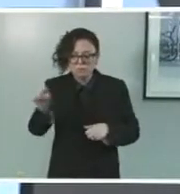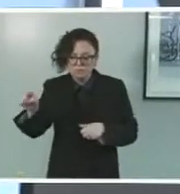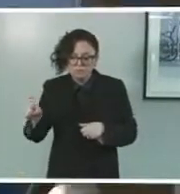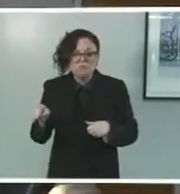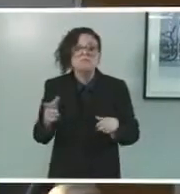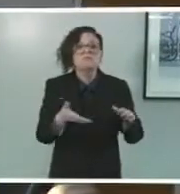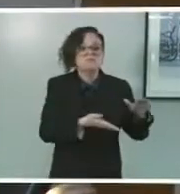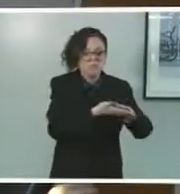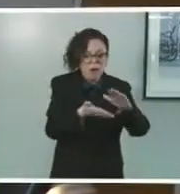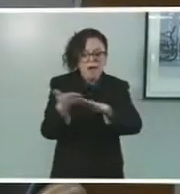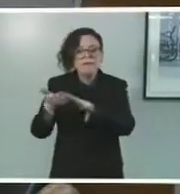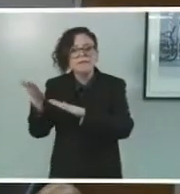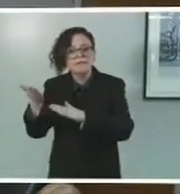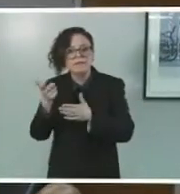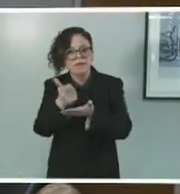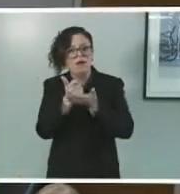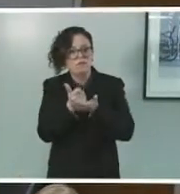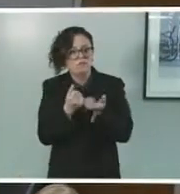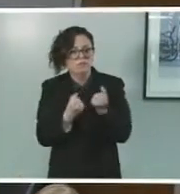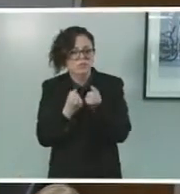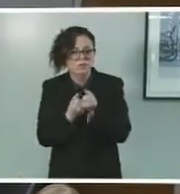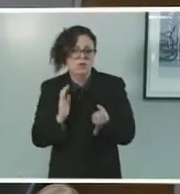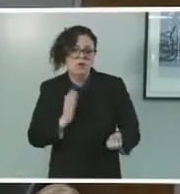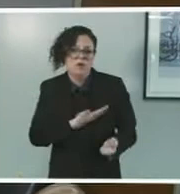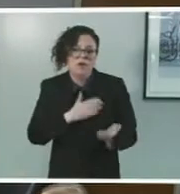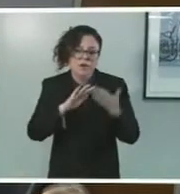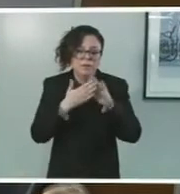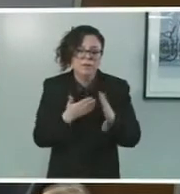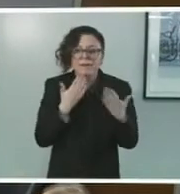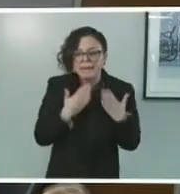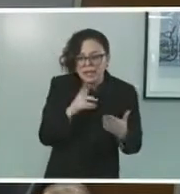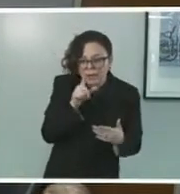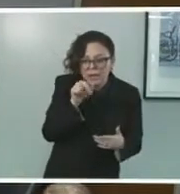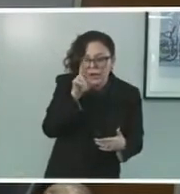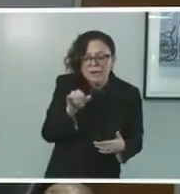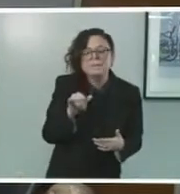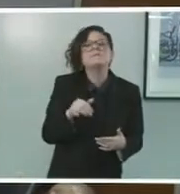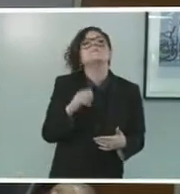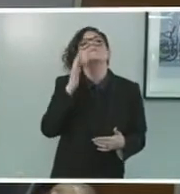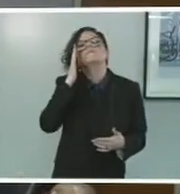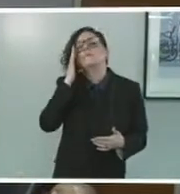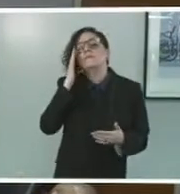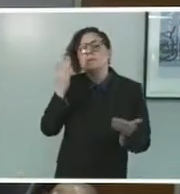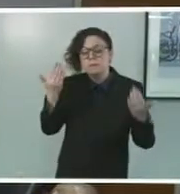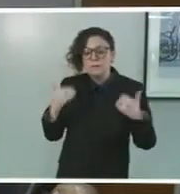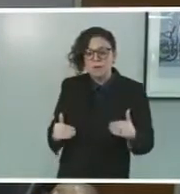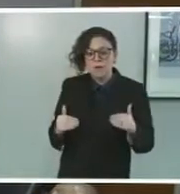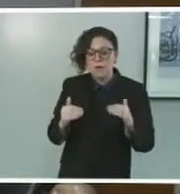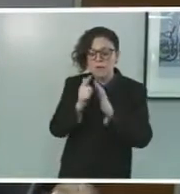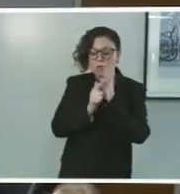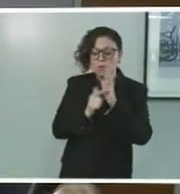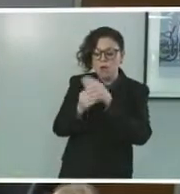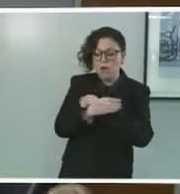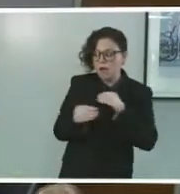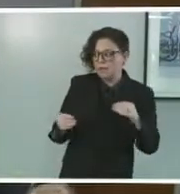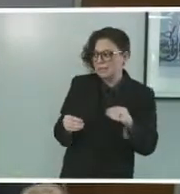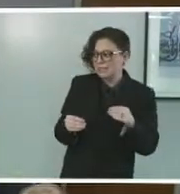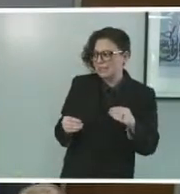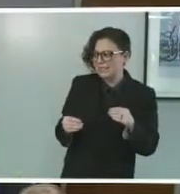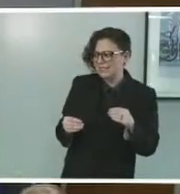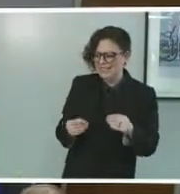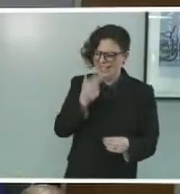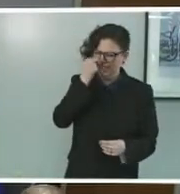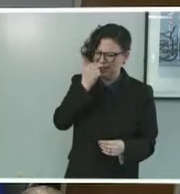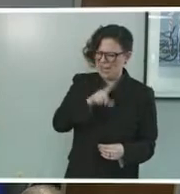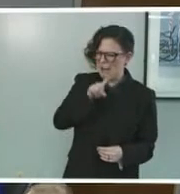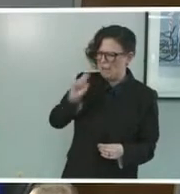community. Excellent. Thank you, Larry. Law offices. So that's kind of a multiple part I just realized I'm asking that